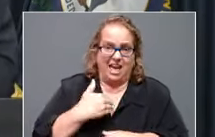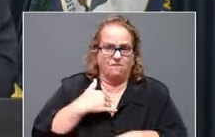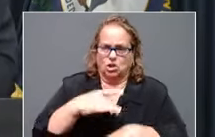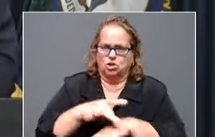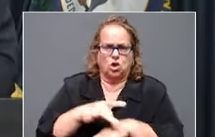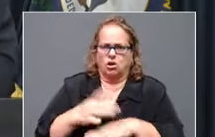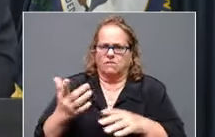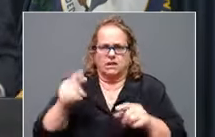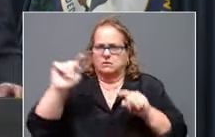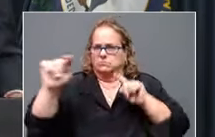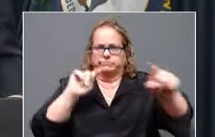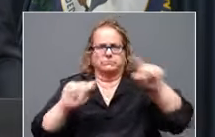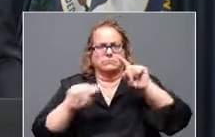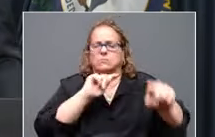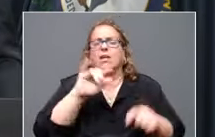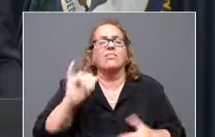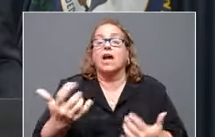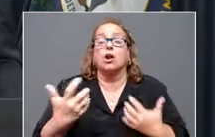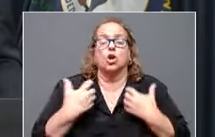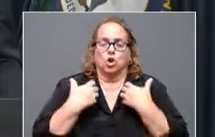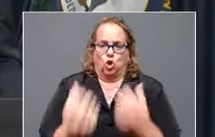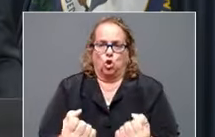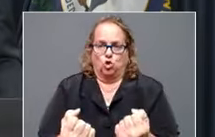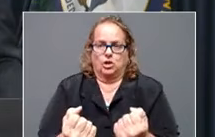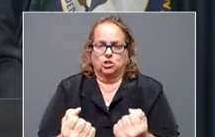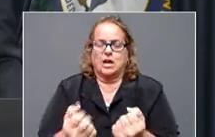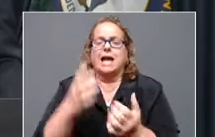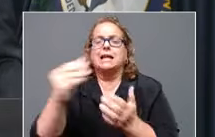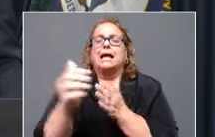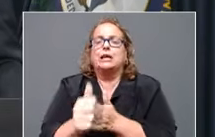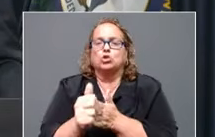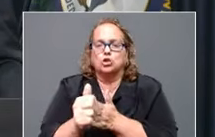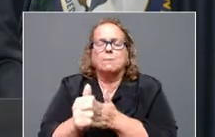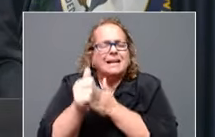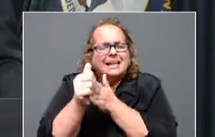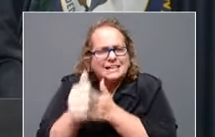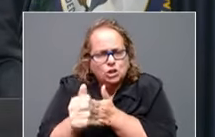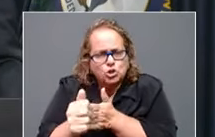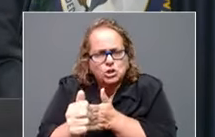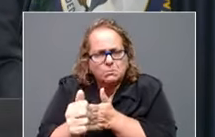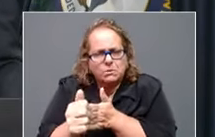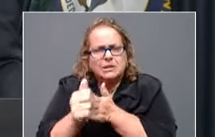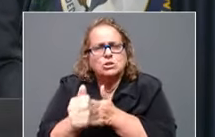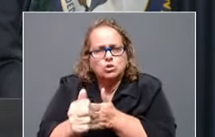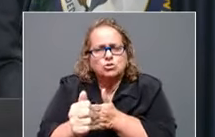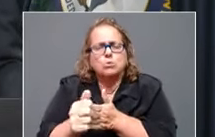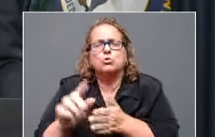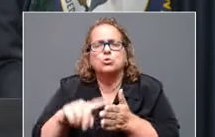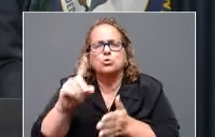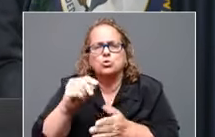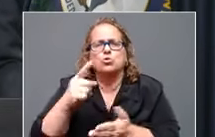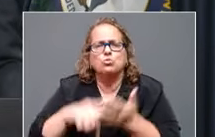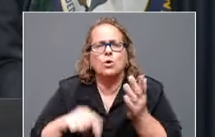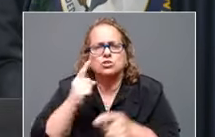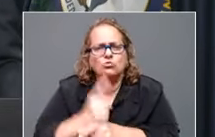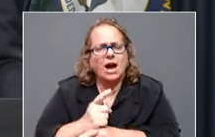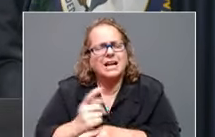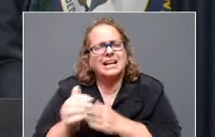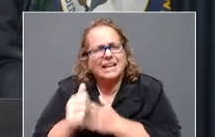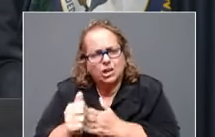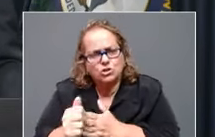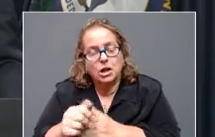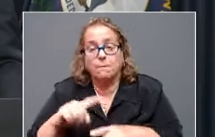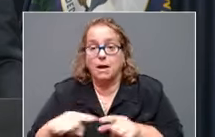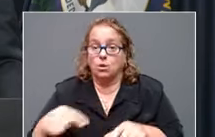kids to go into these buildings unprotected, unvaccinated, and face this